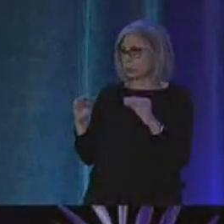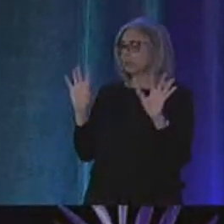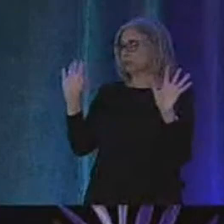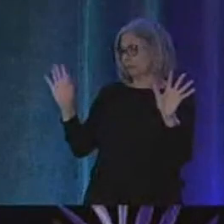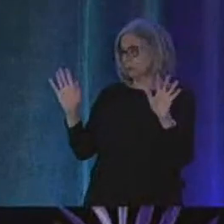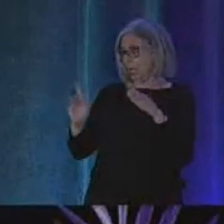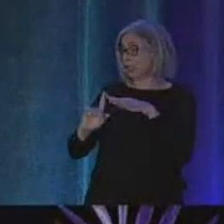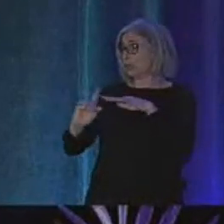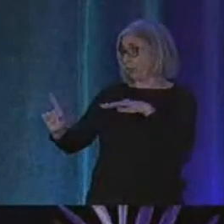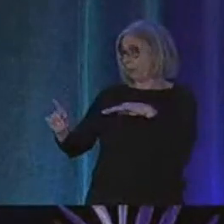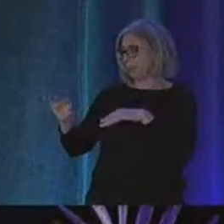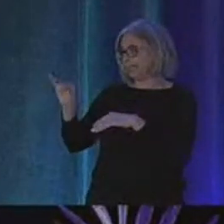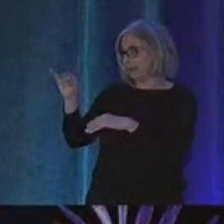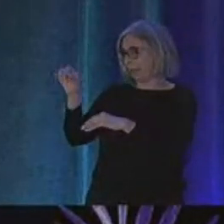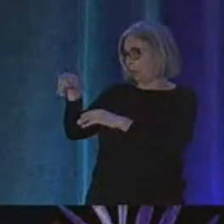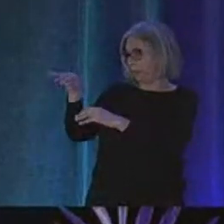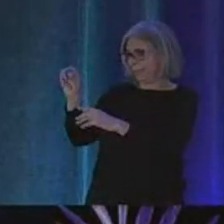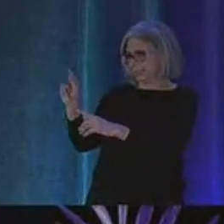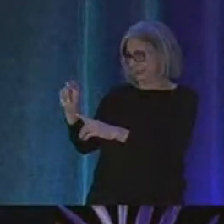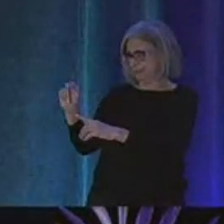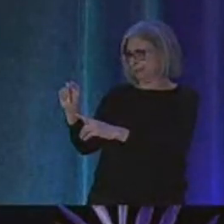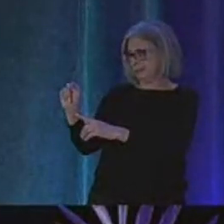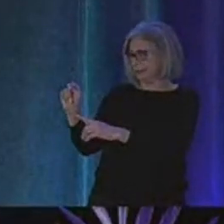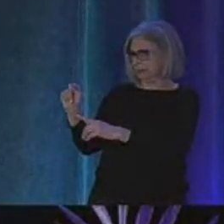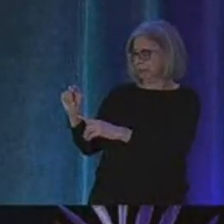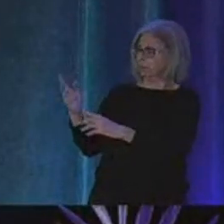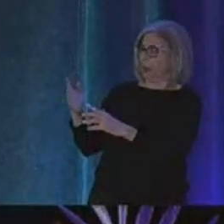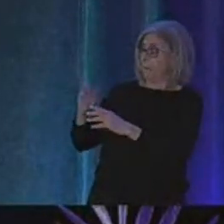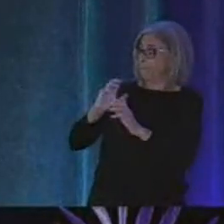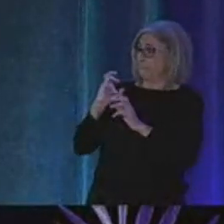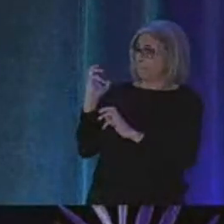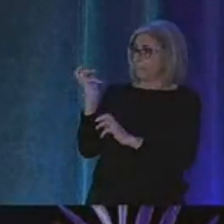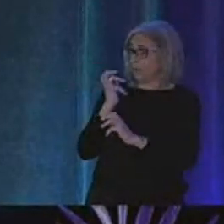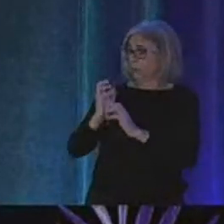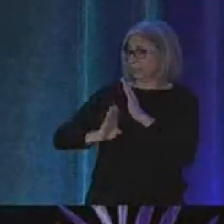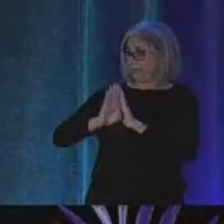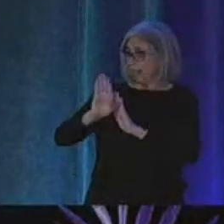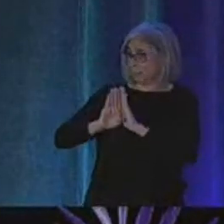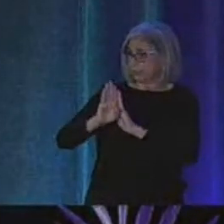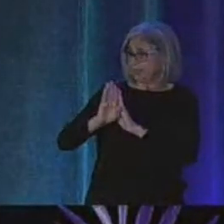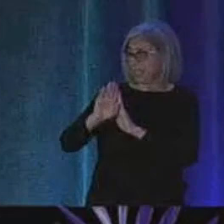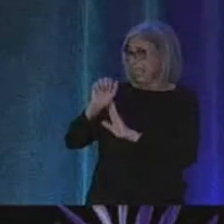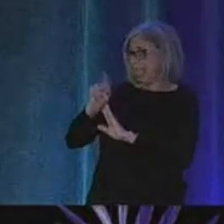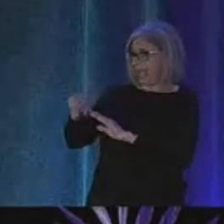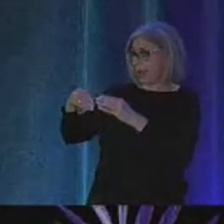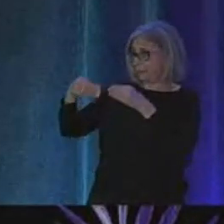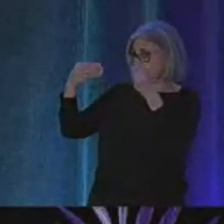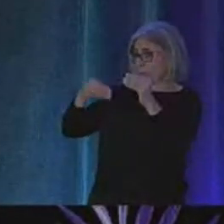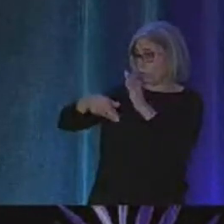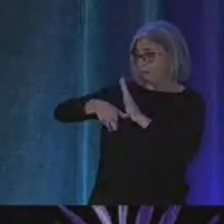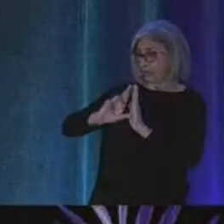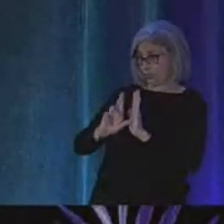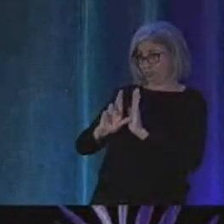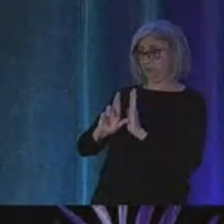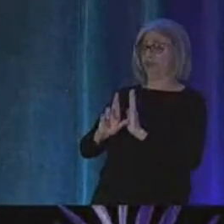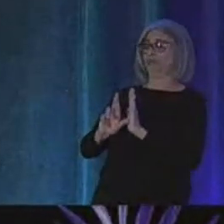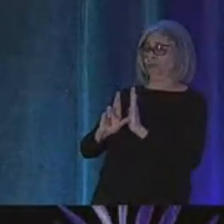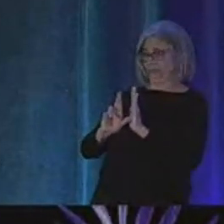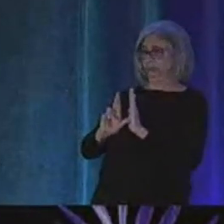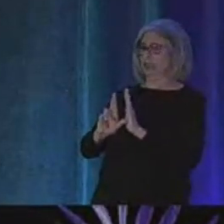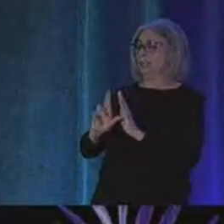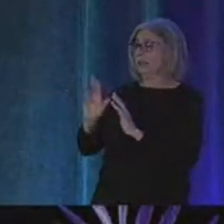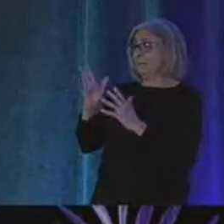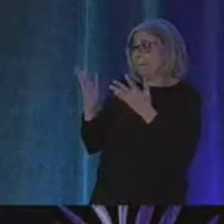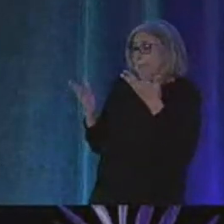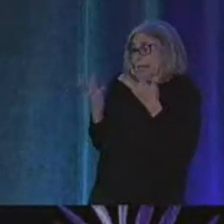deployments, one of the crazy things about mobile development is going through like App Store reviews. You don't know, they might one